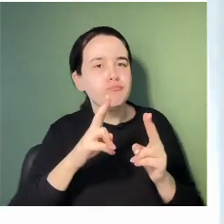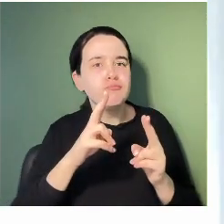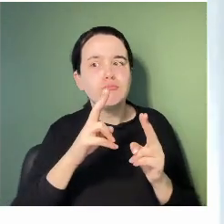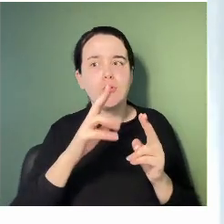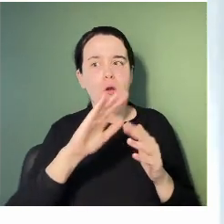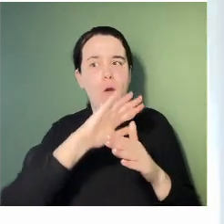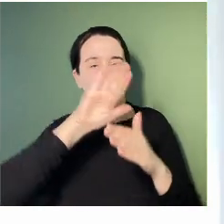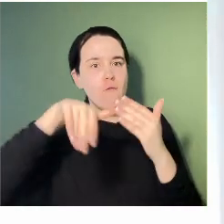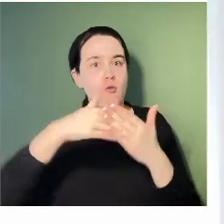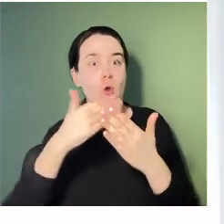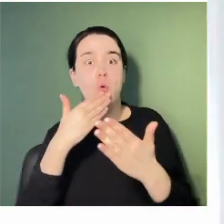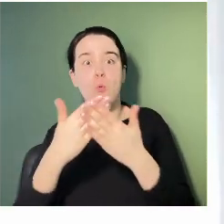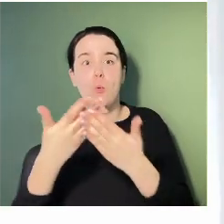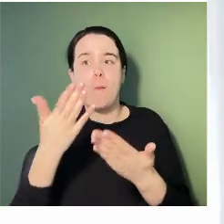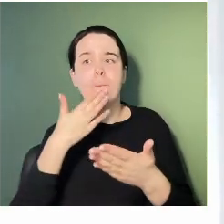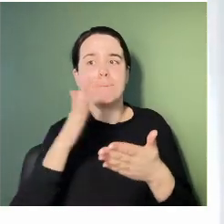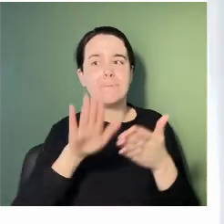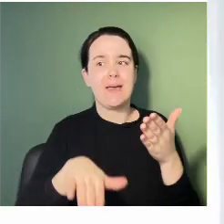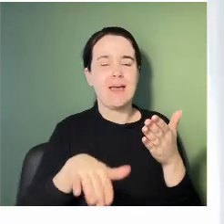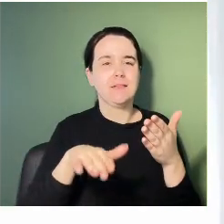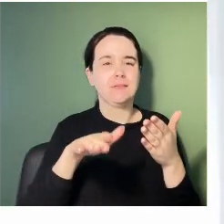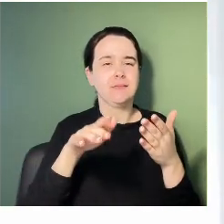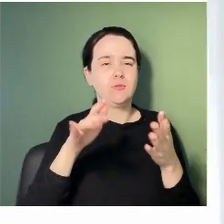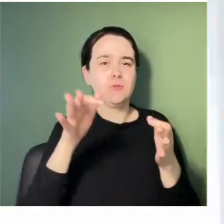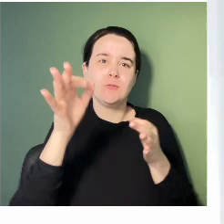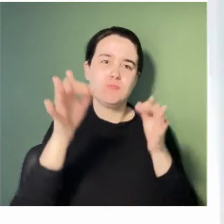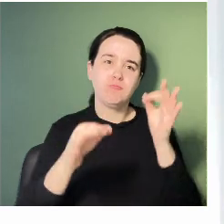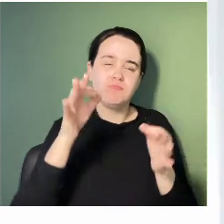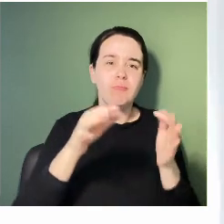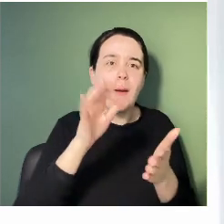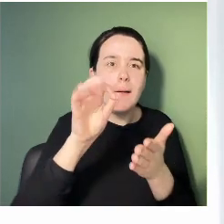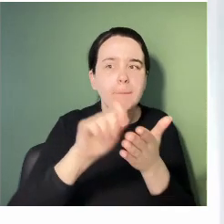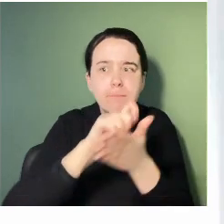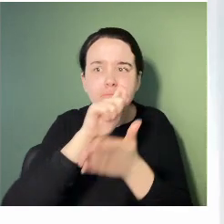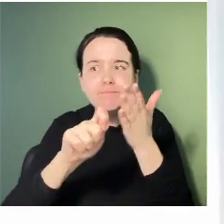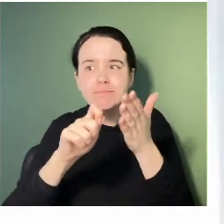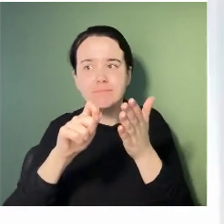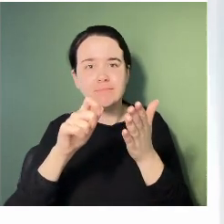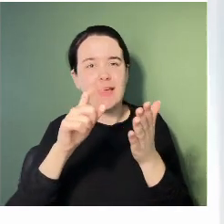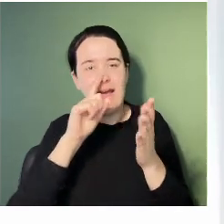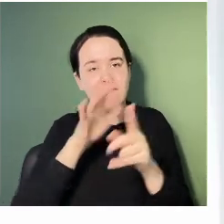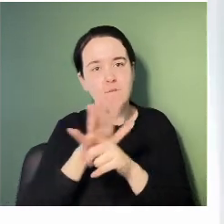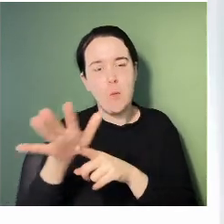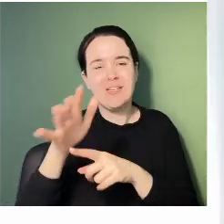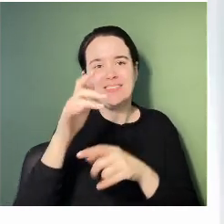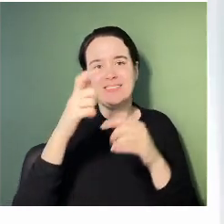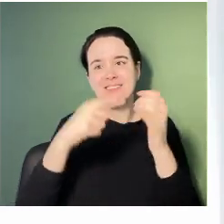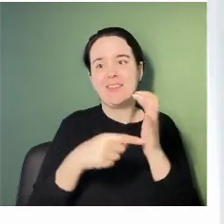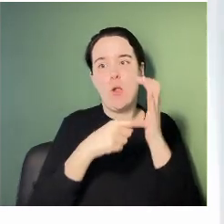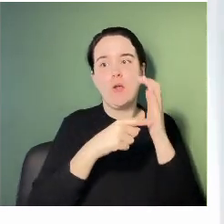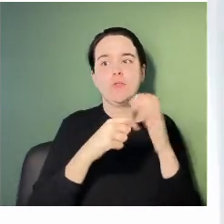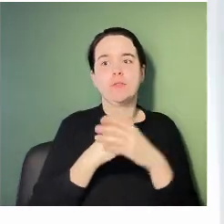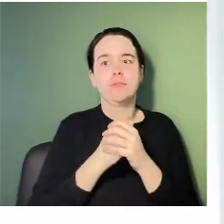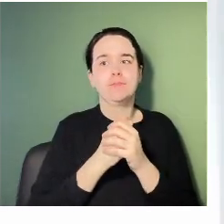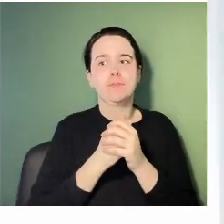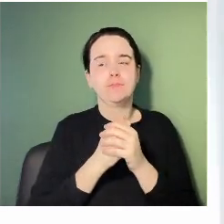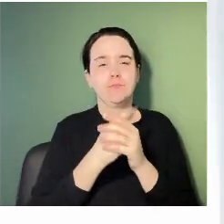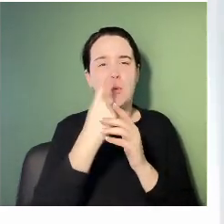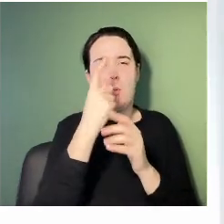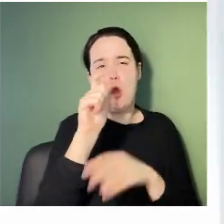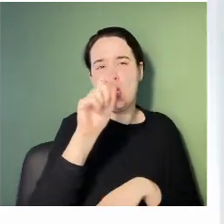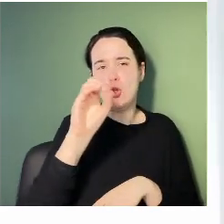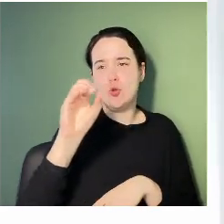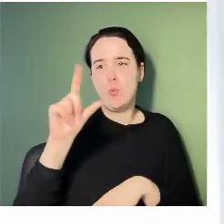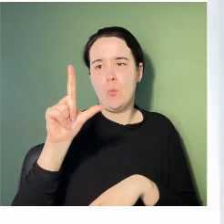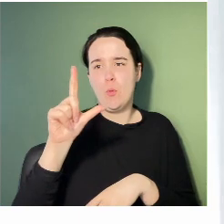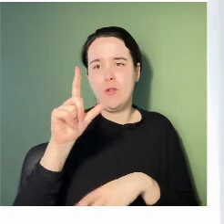democracies. But I think that technology, as a very broad term, is just a tool and one that requires examination,